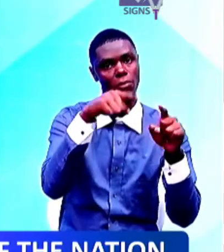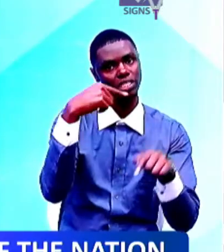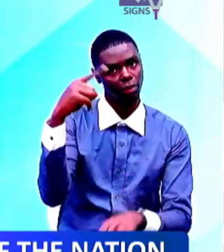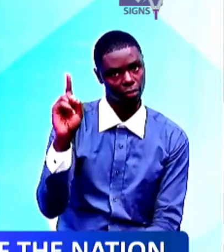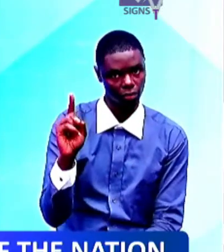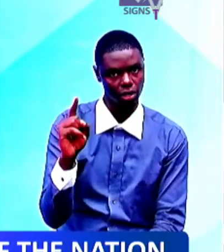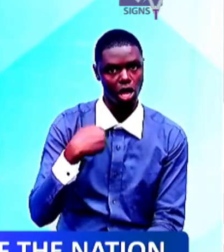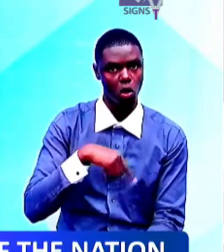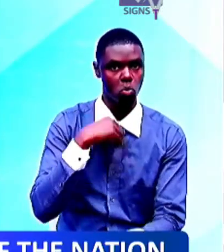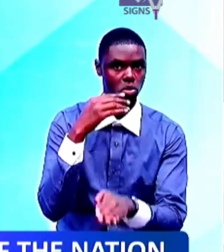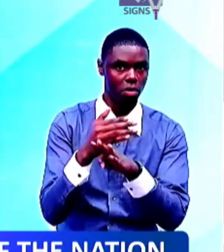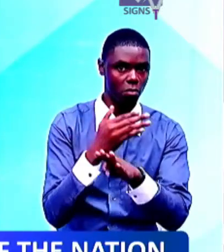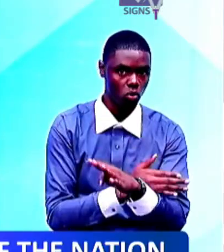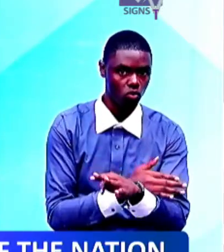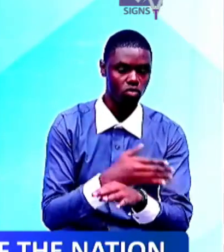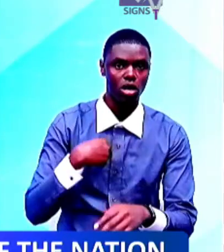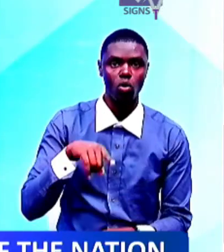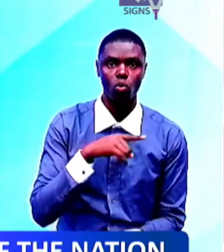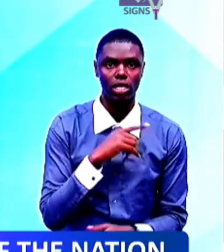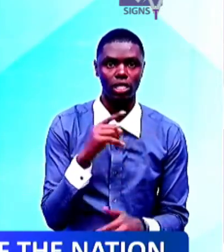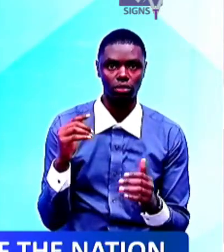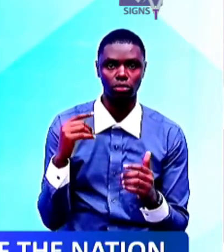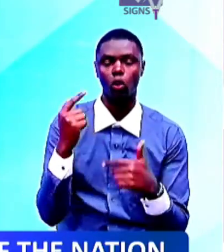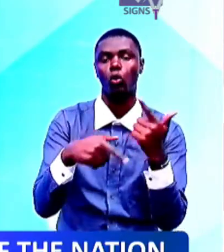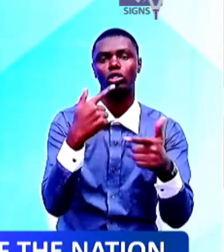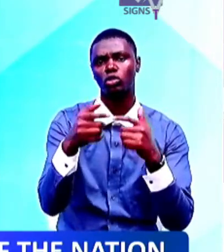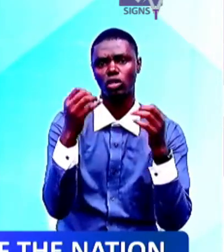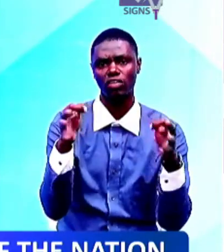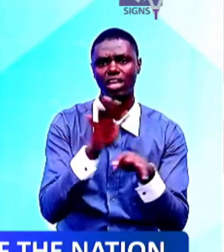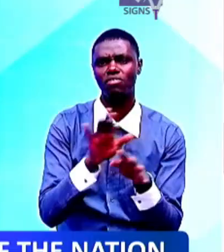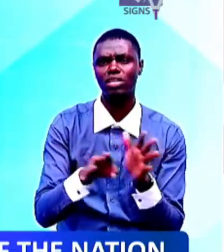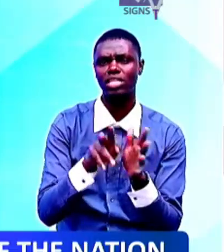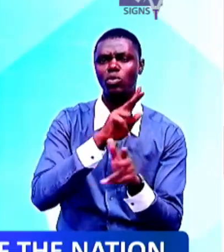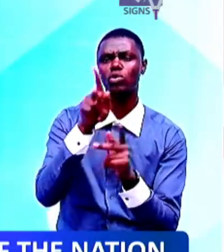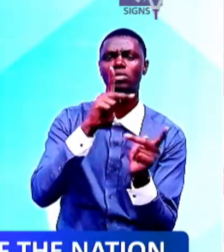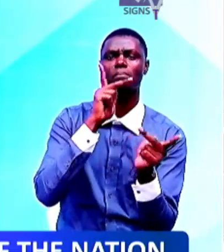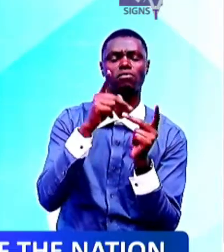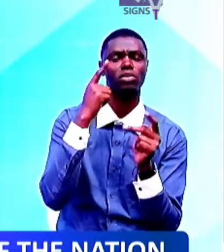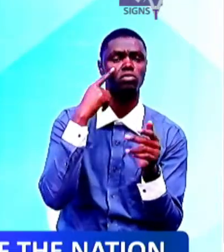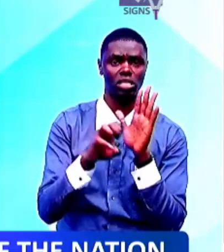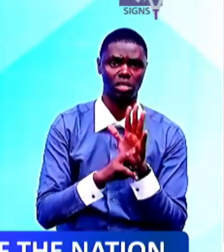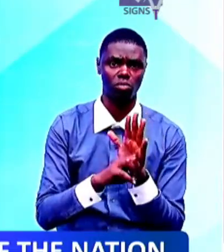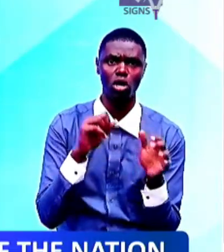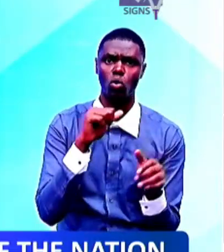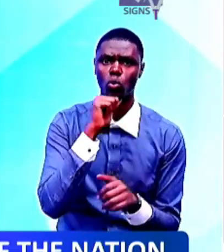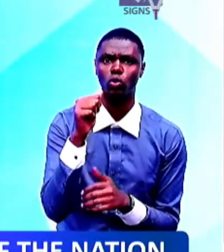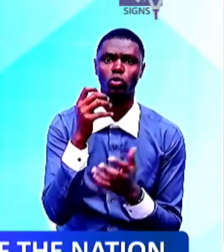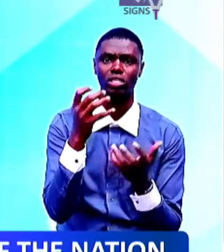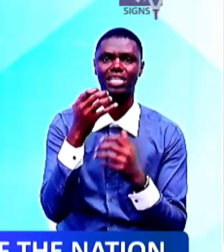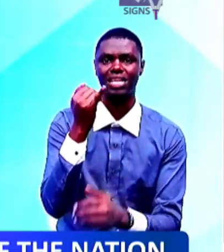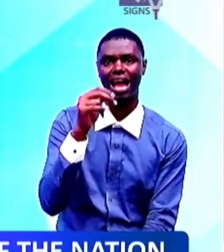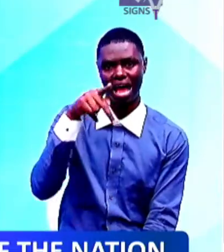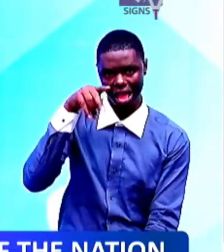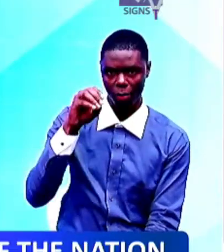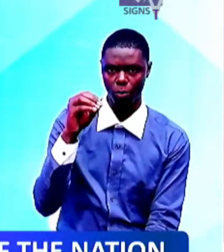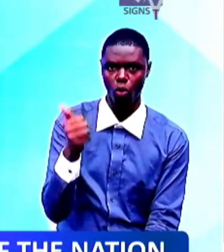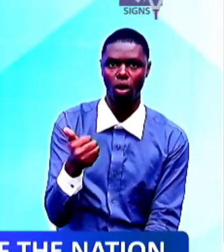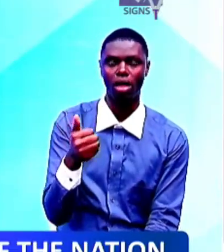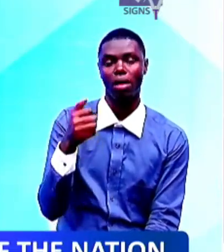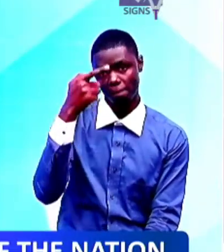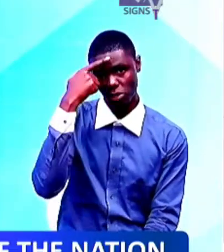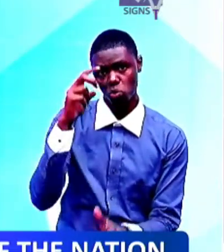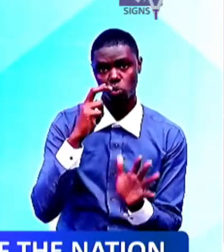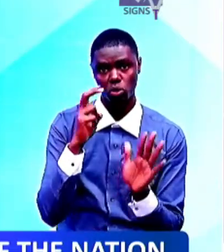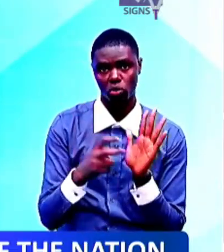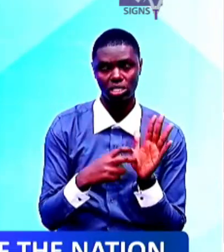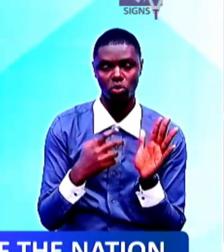we improve, we progress with it. If everything was perfect, yes, for example, we could not need IPOA for what? But because we recognize there